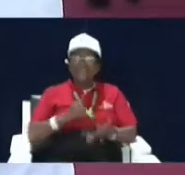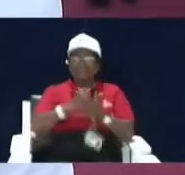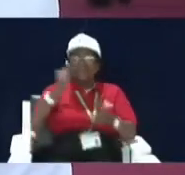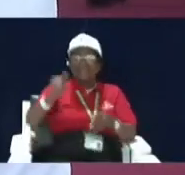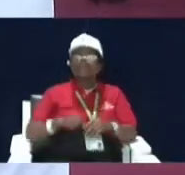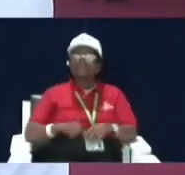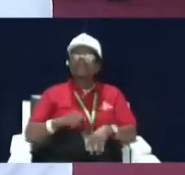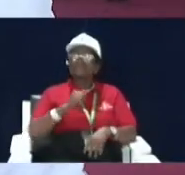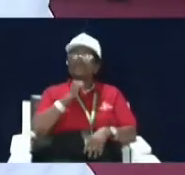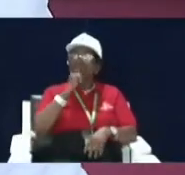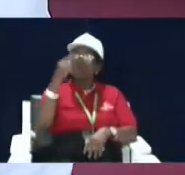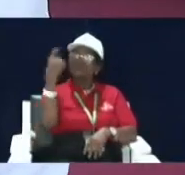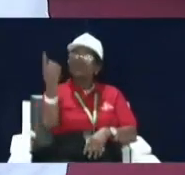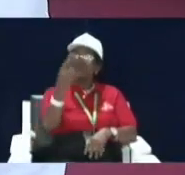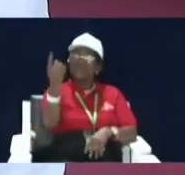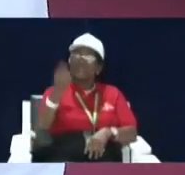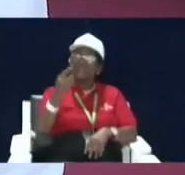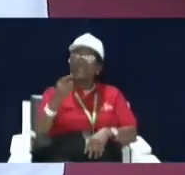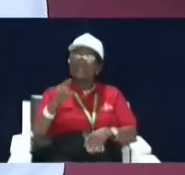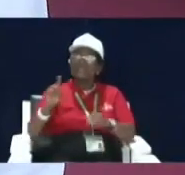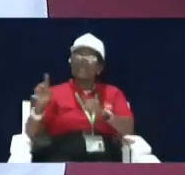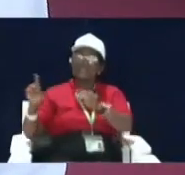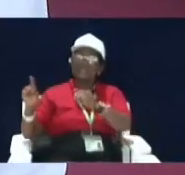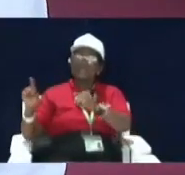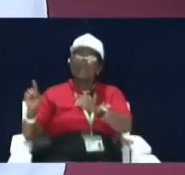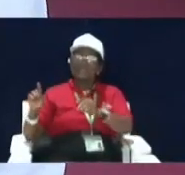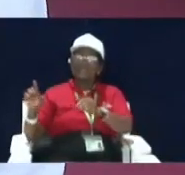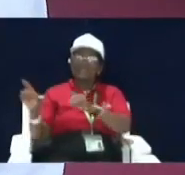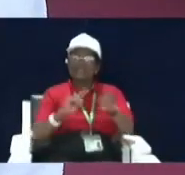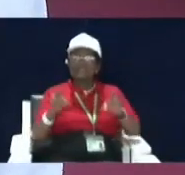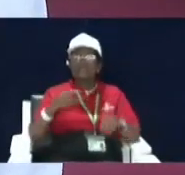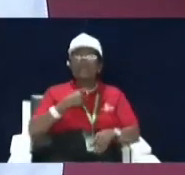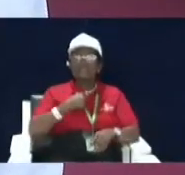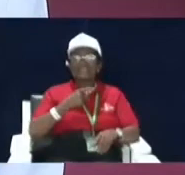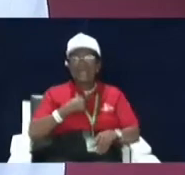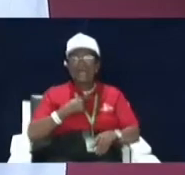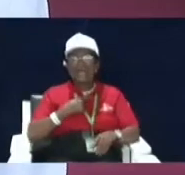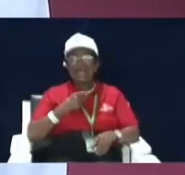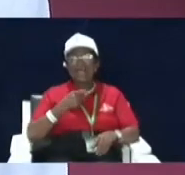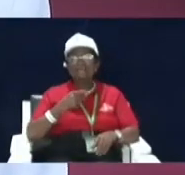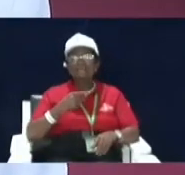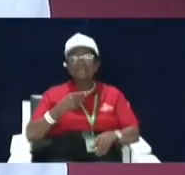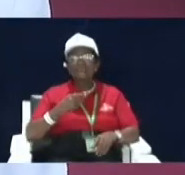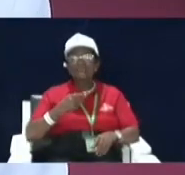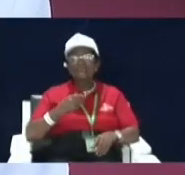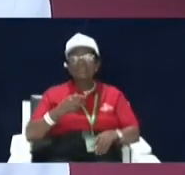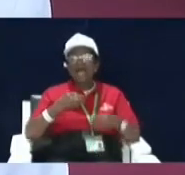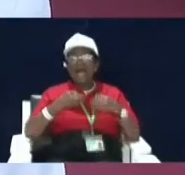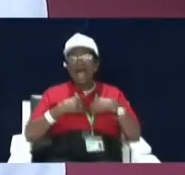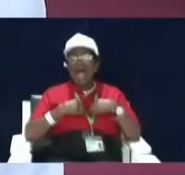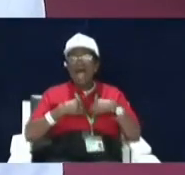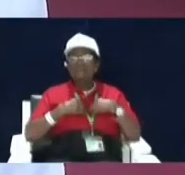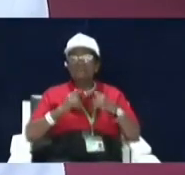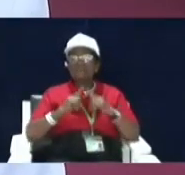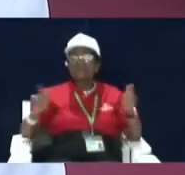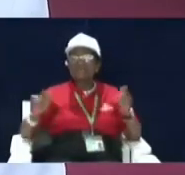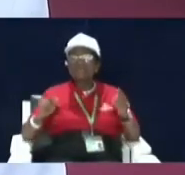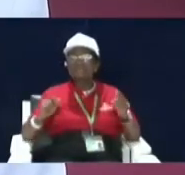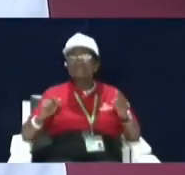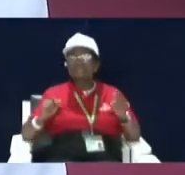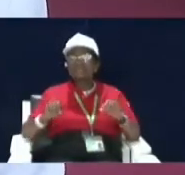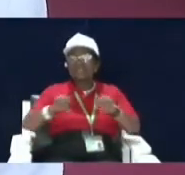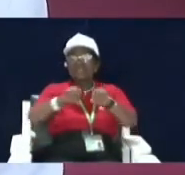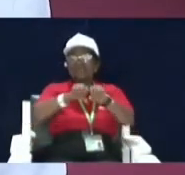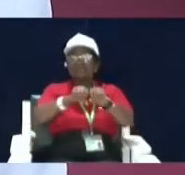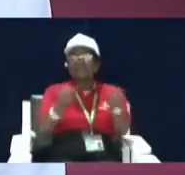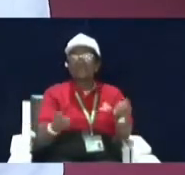Not only did Peter have a major breakthrough,